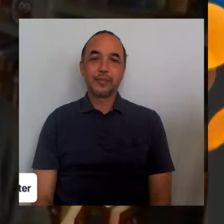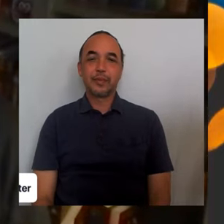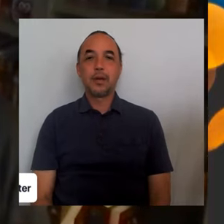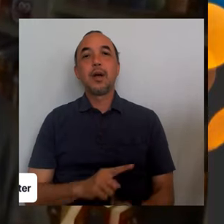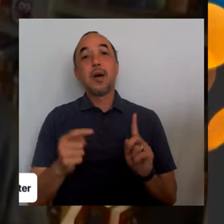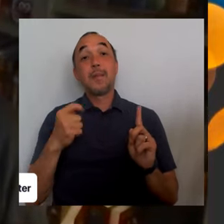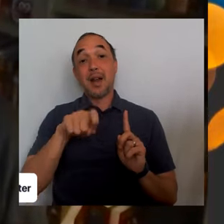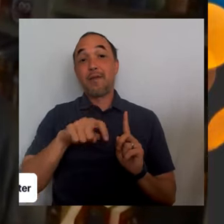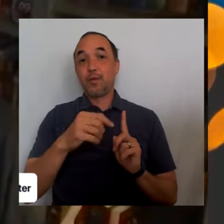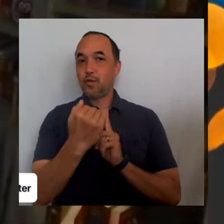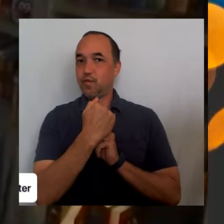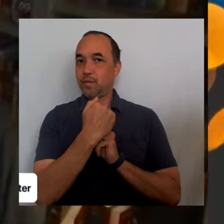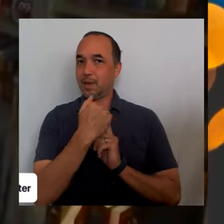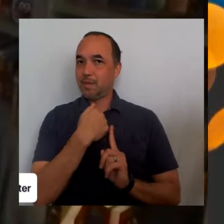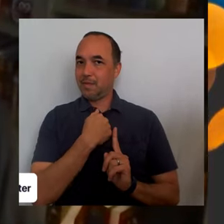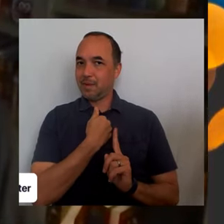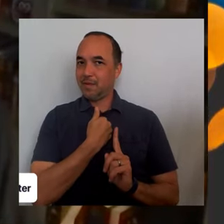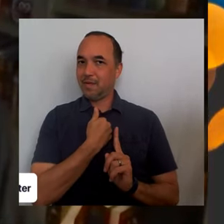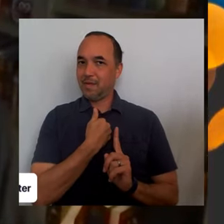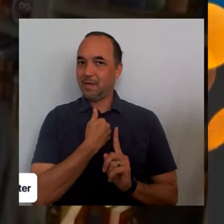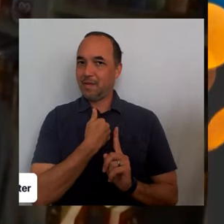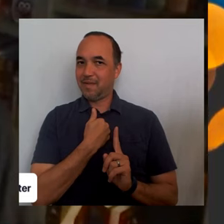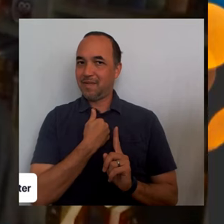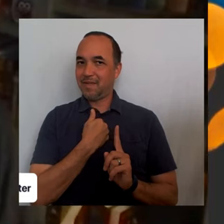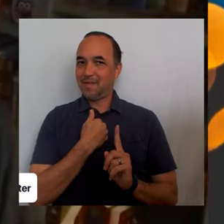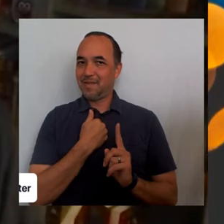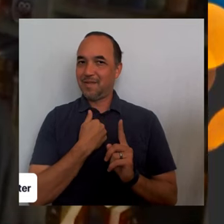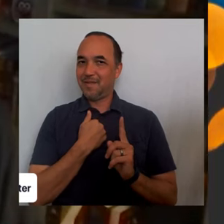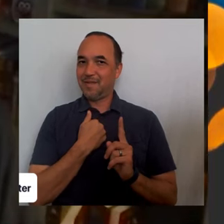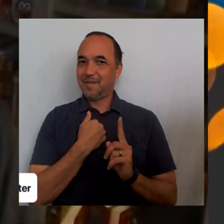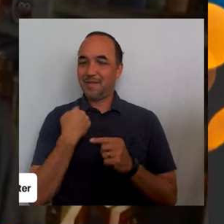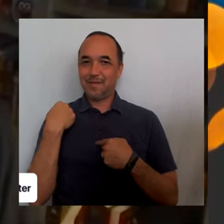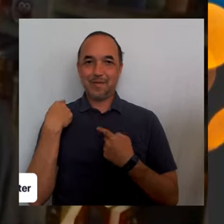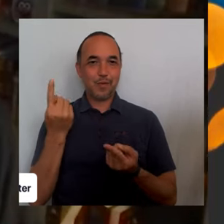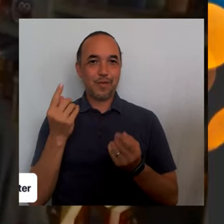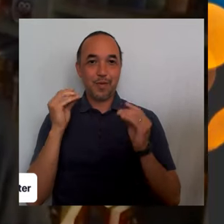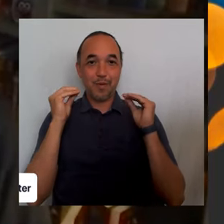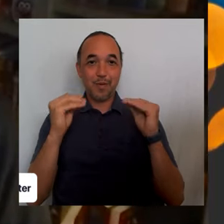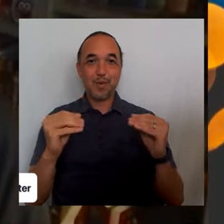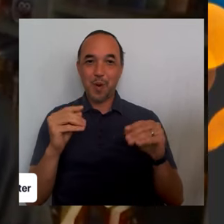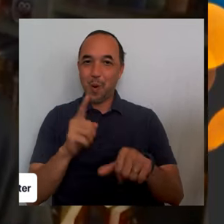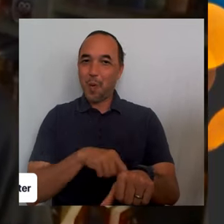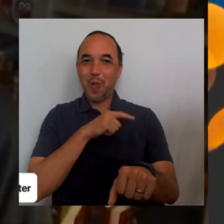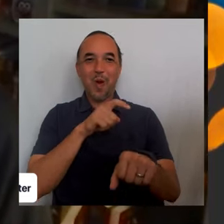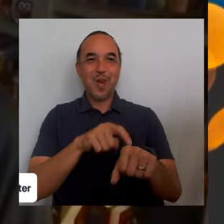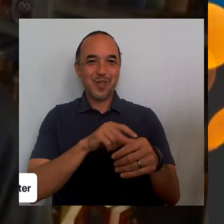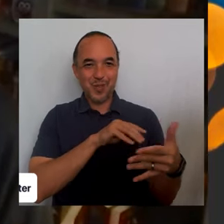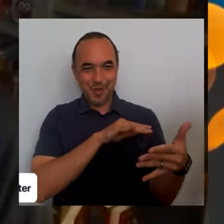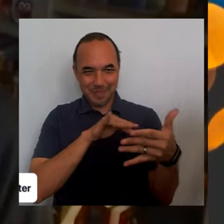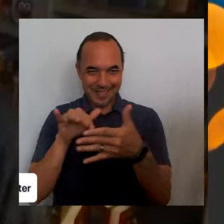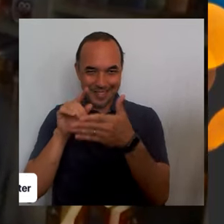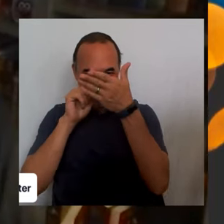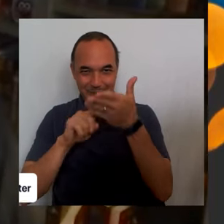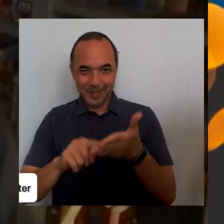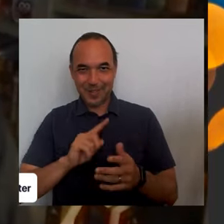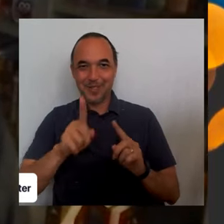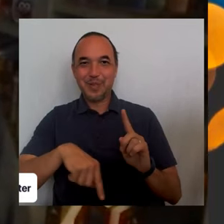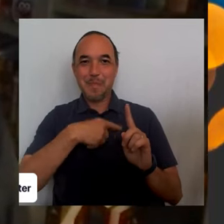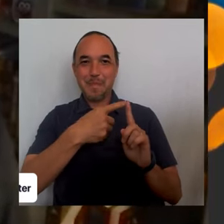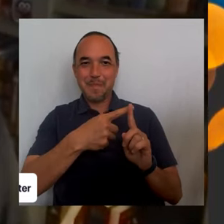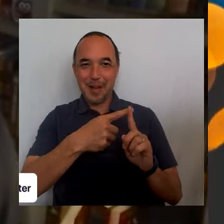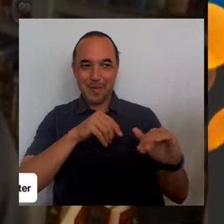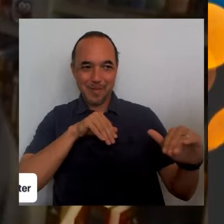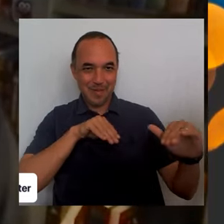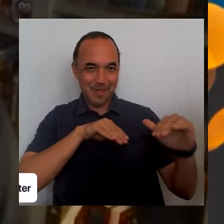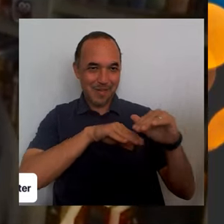myself, there have been no long-term studies yet about what the effects of being in these places at all hours of the night are. What am I breathing?